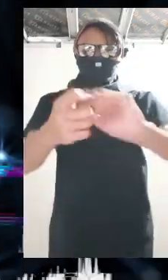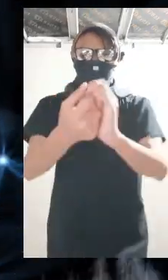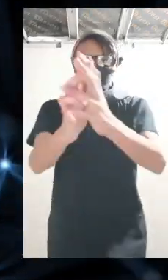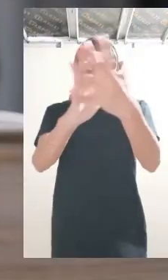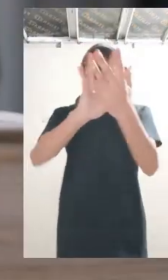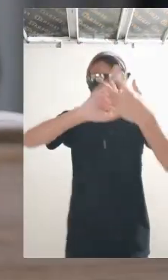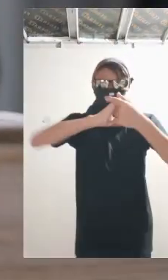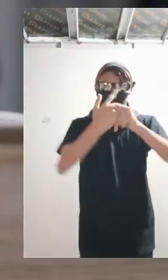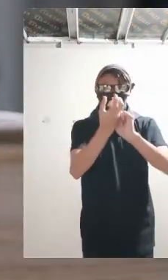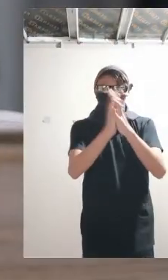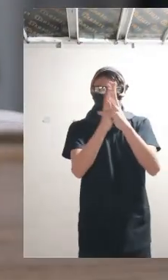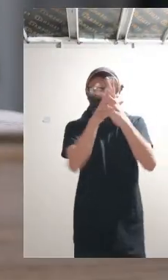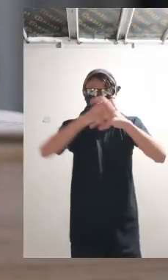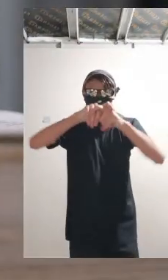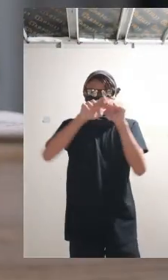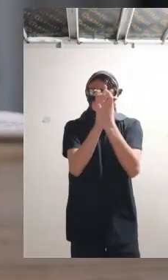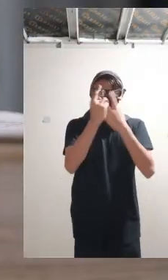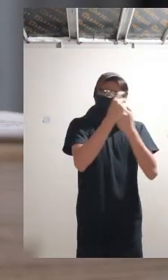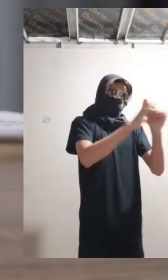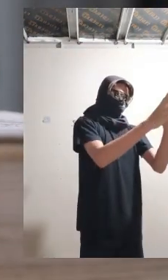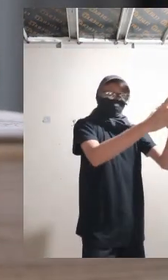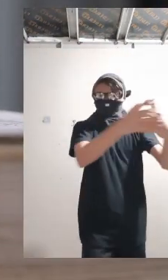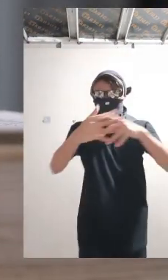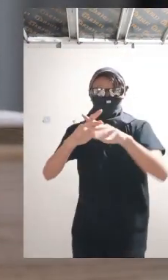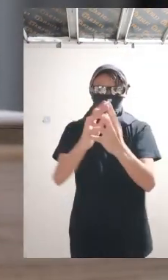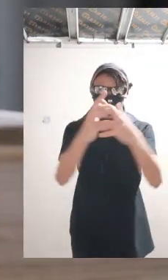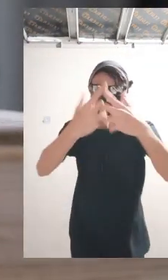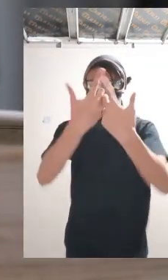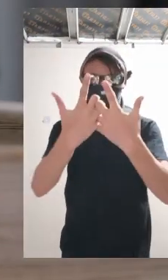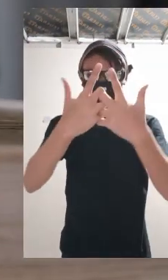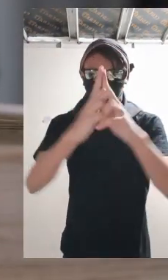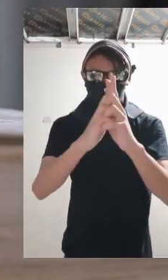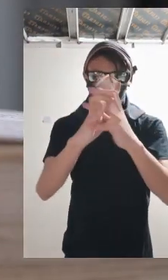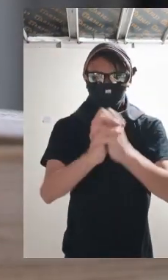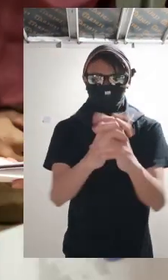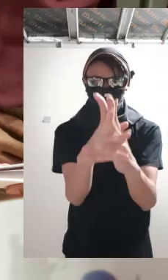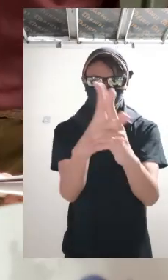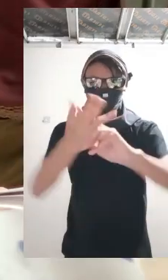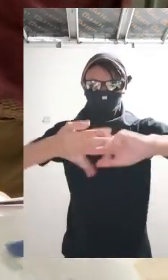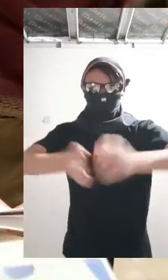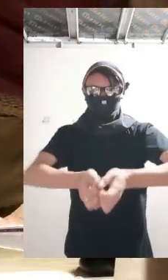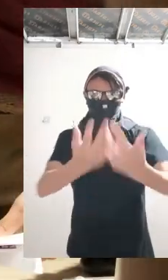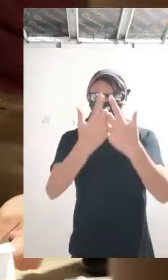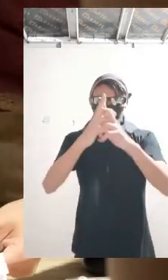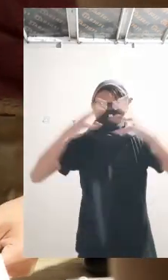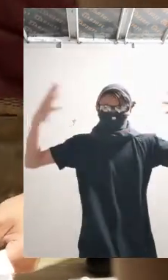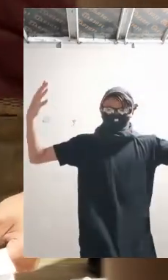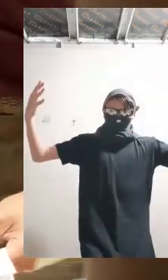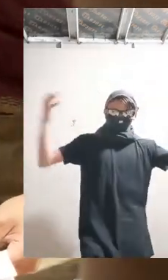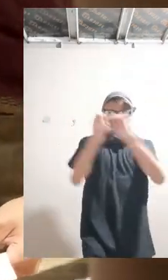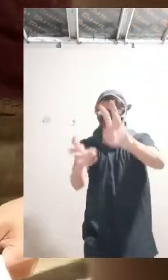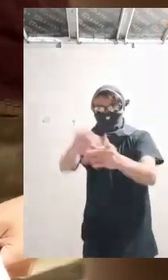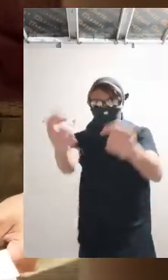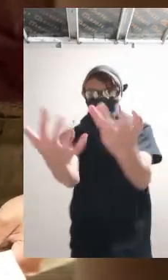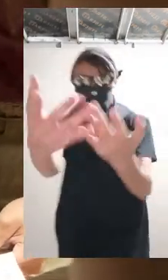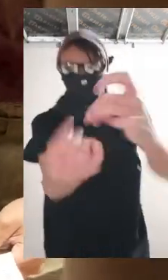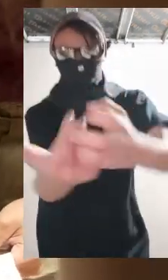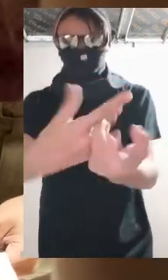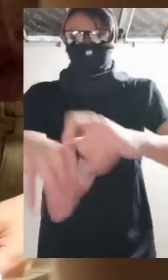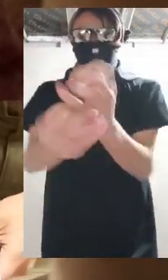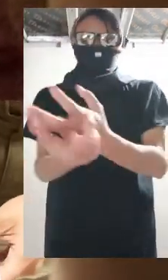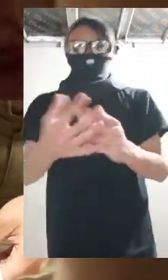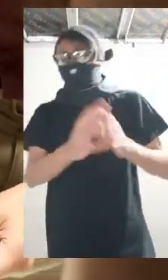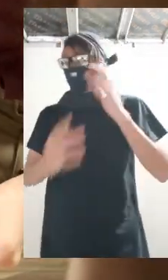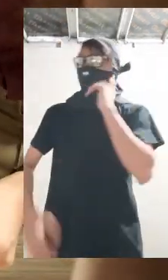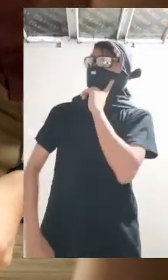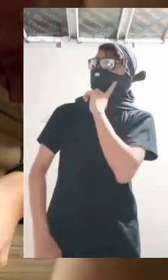1. Identify hazards. Look for possible threats in systems or processes. Determine who might be affected. This may